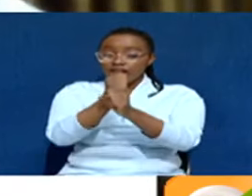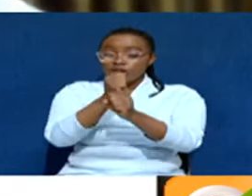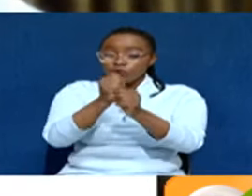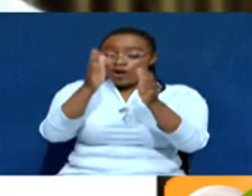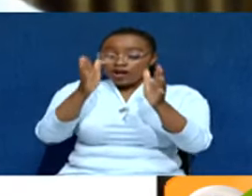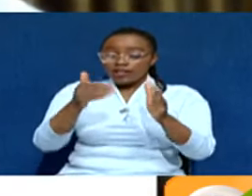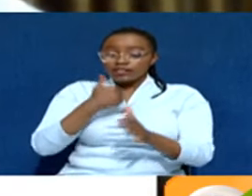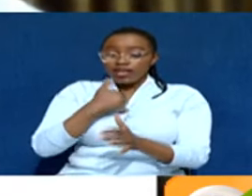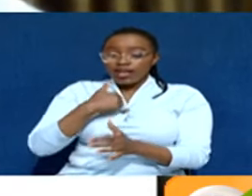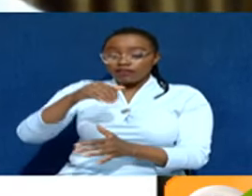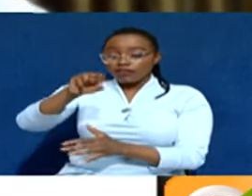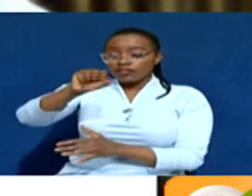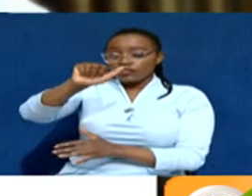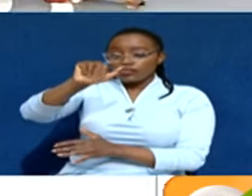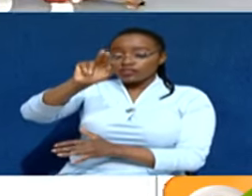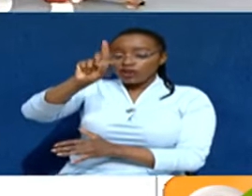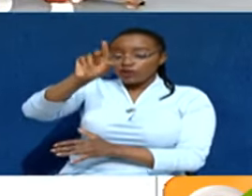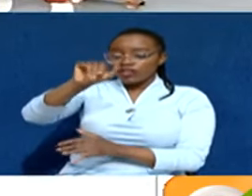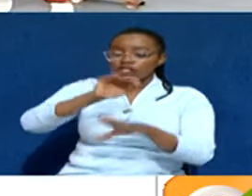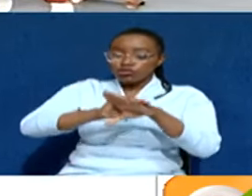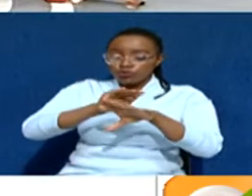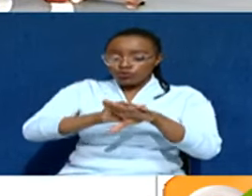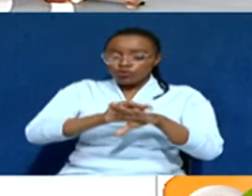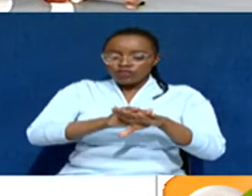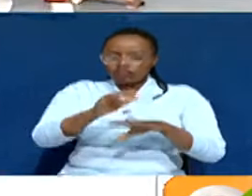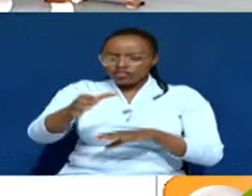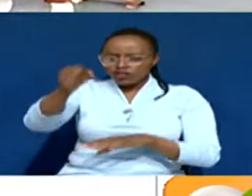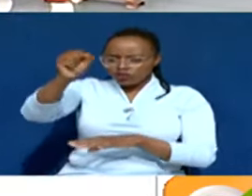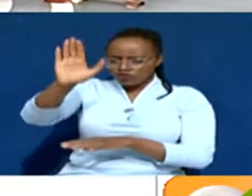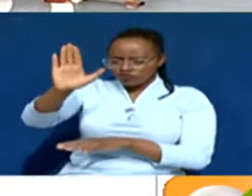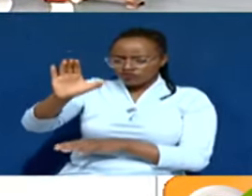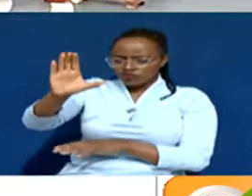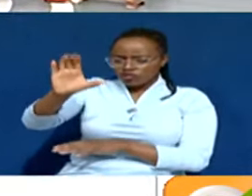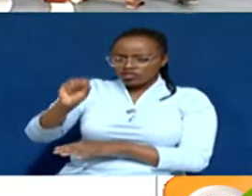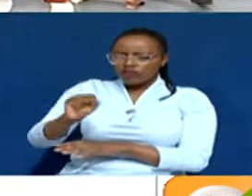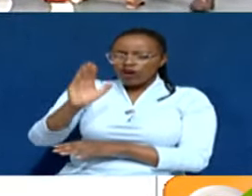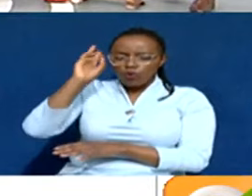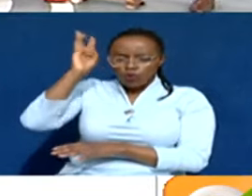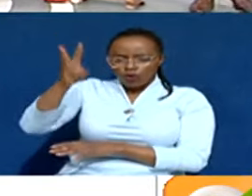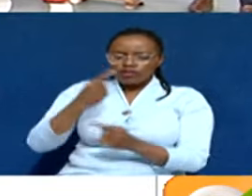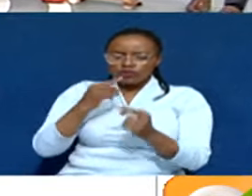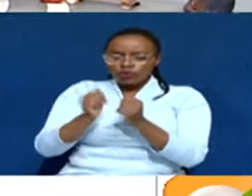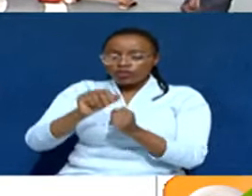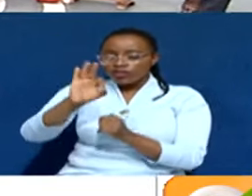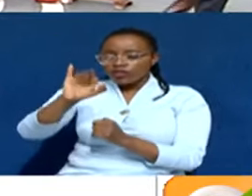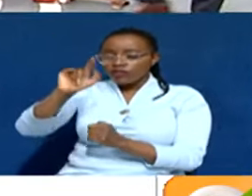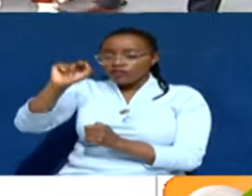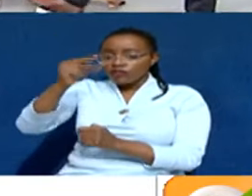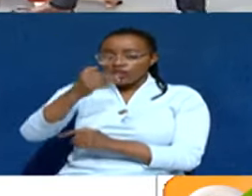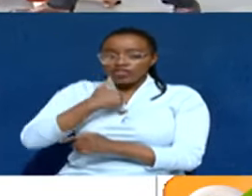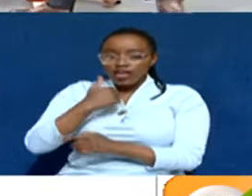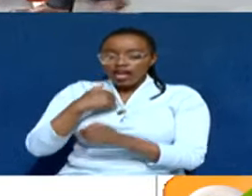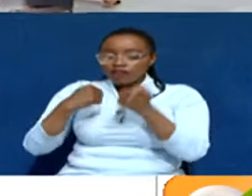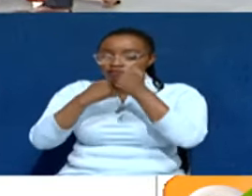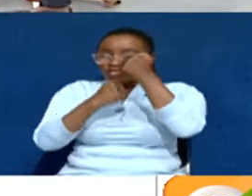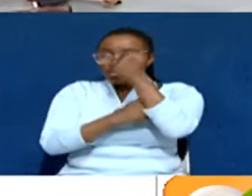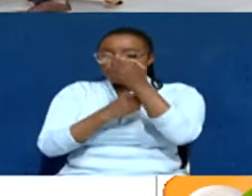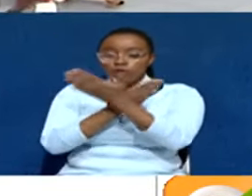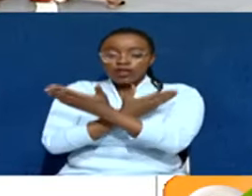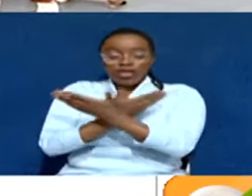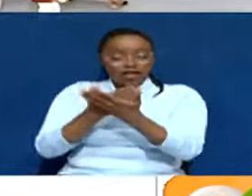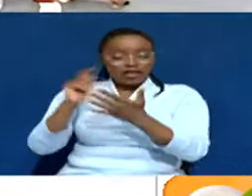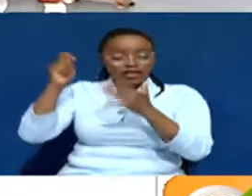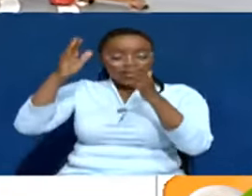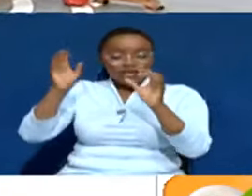are facing in Saudi Arabia. All right, stand by. Stand by, Cabinet Secretary. I'll come to you in a moment. Faith, yeah. You got no support from any